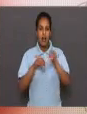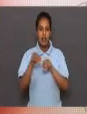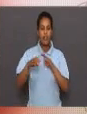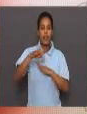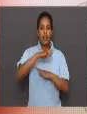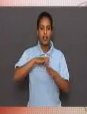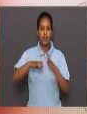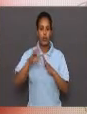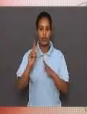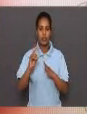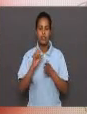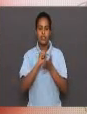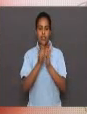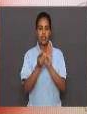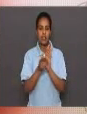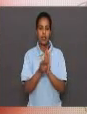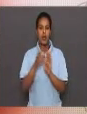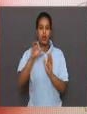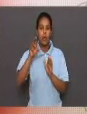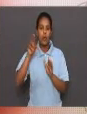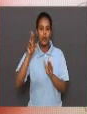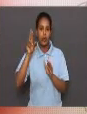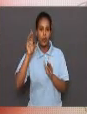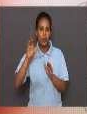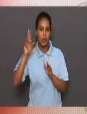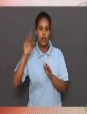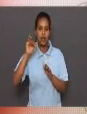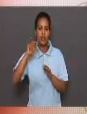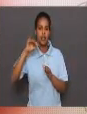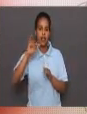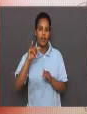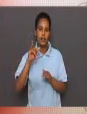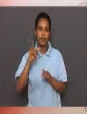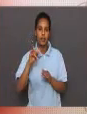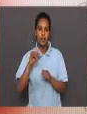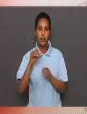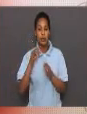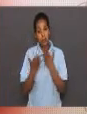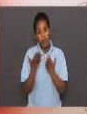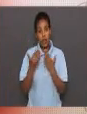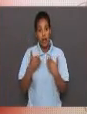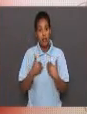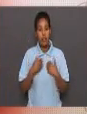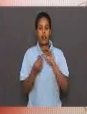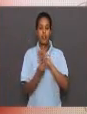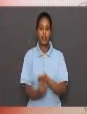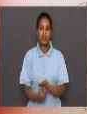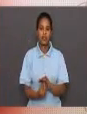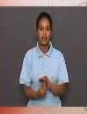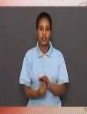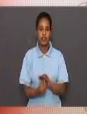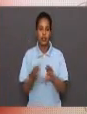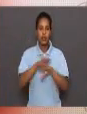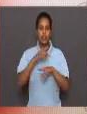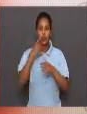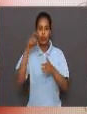Active electrodes, such as copper and nickel, may have an effect